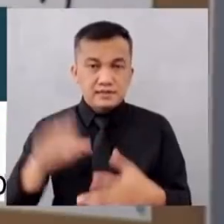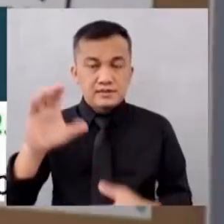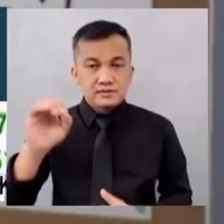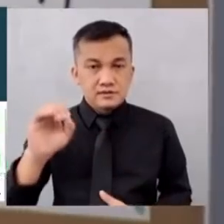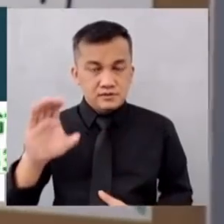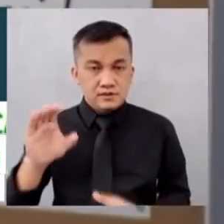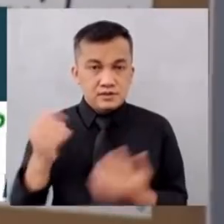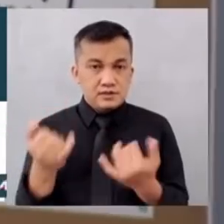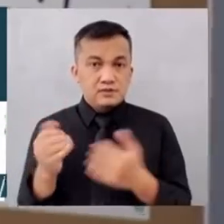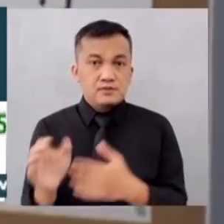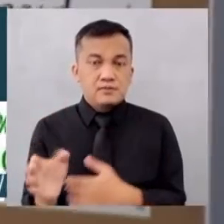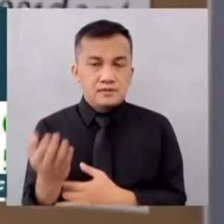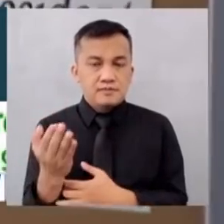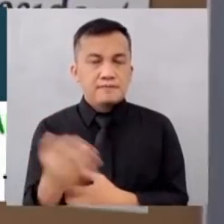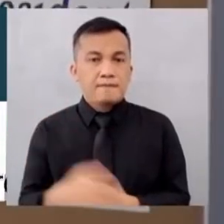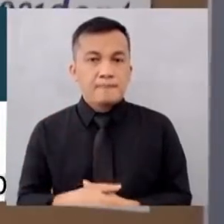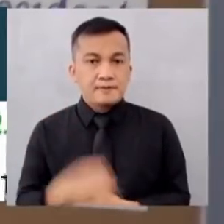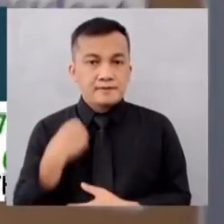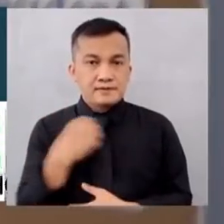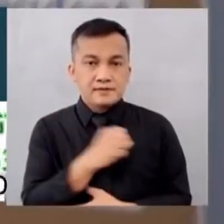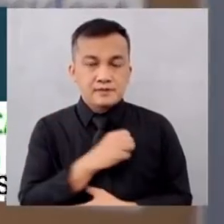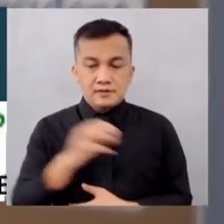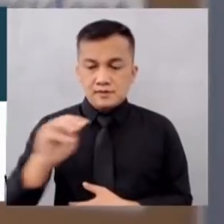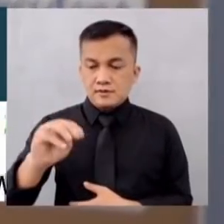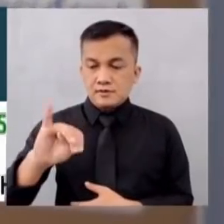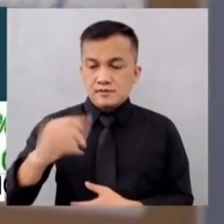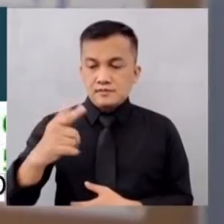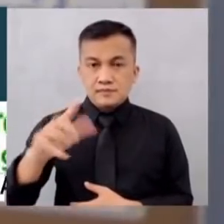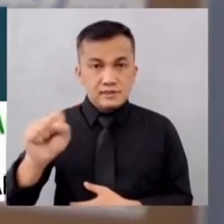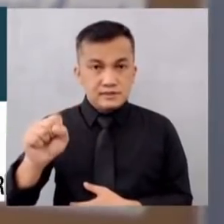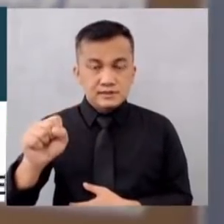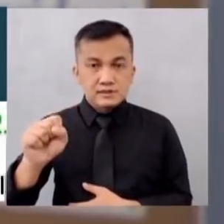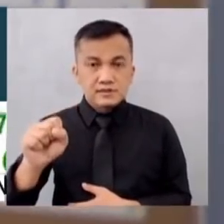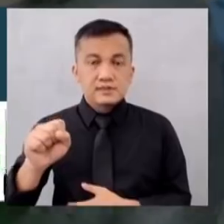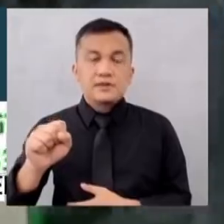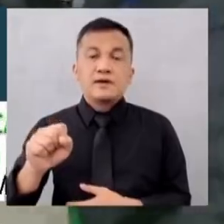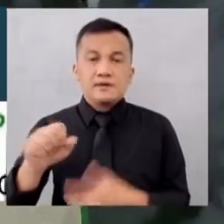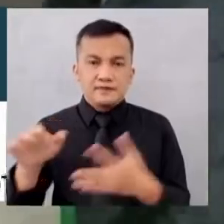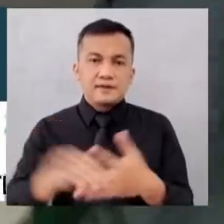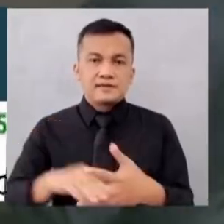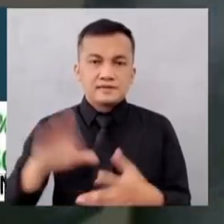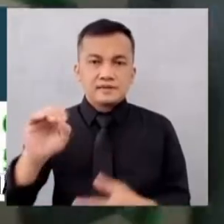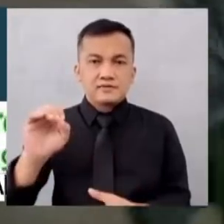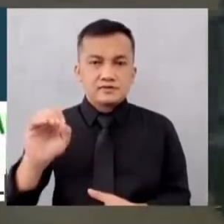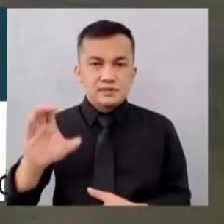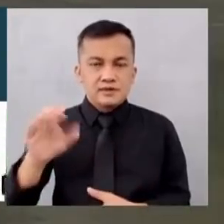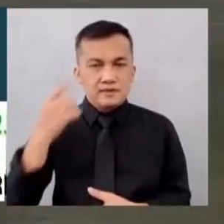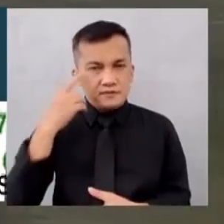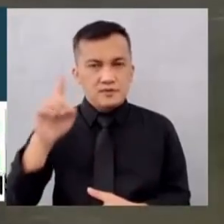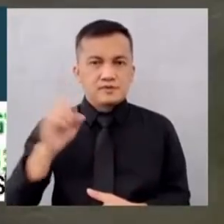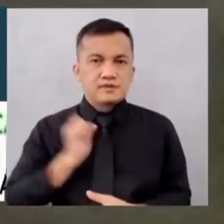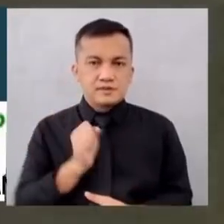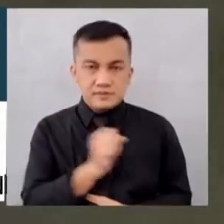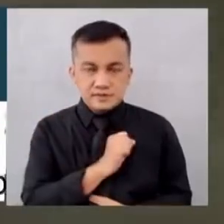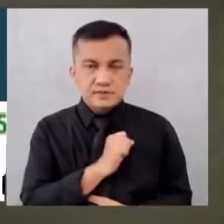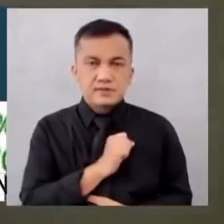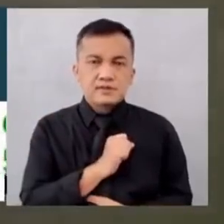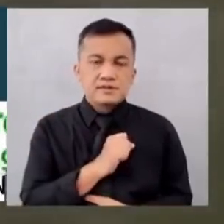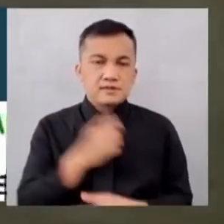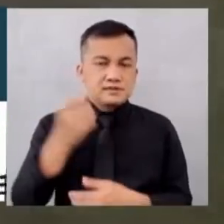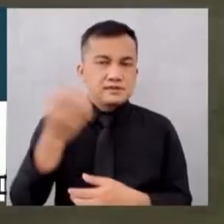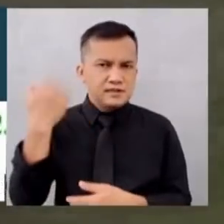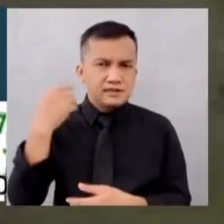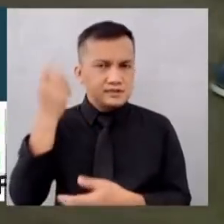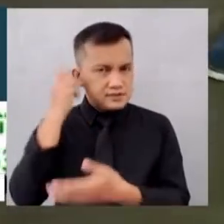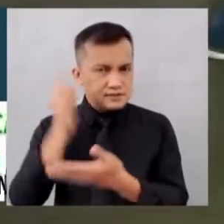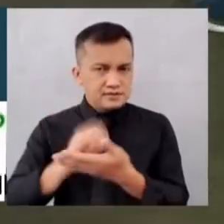morning, Senator Migs Zubiri also filed his COC for his senator, and former Secretary Mark Villar